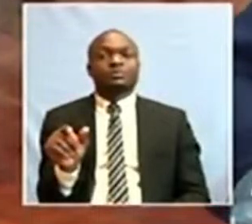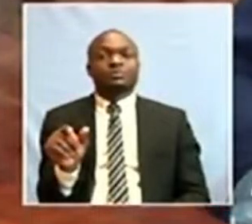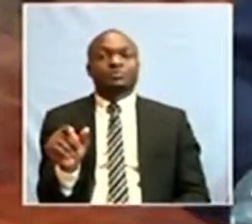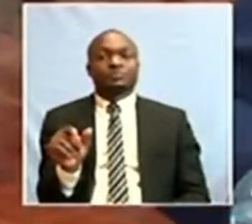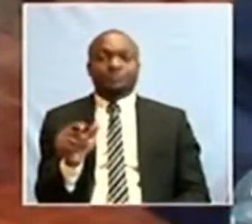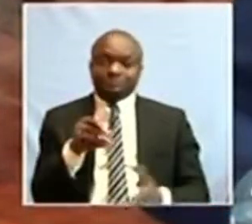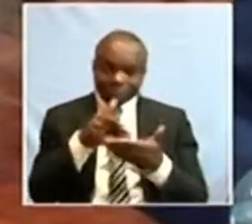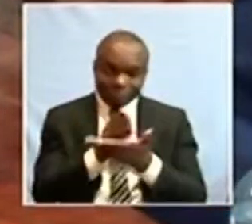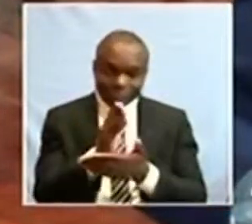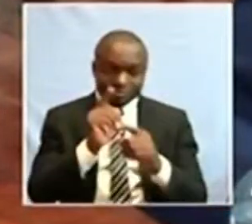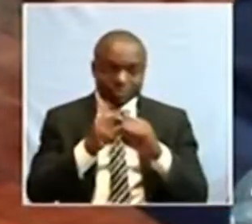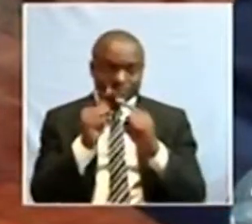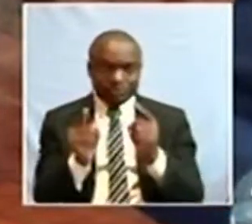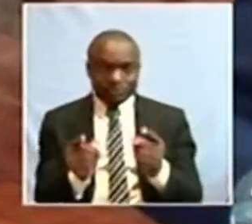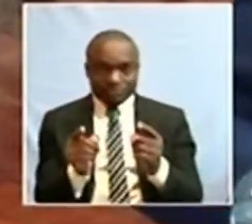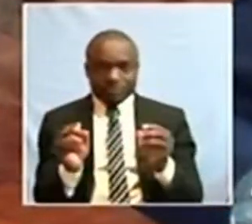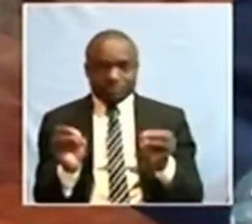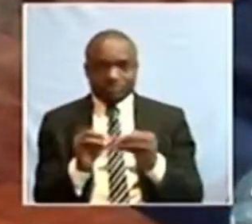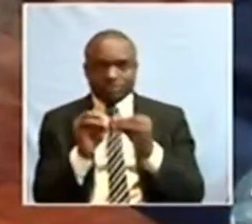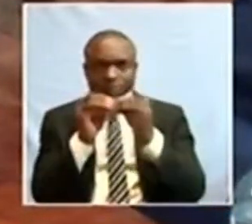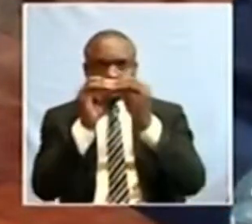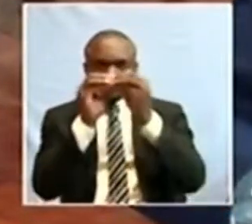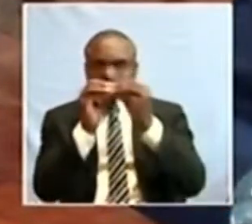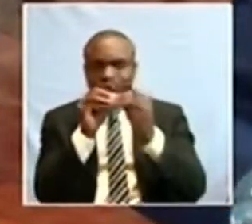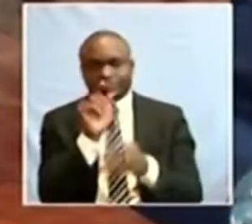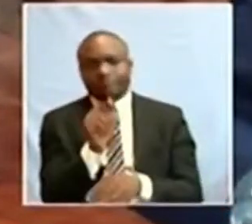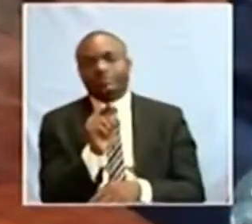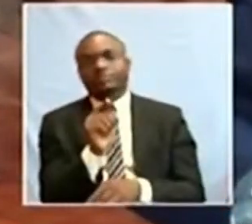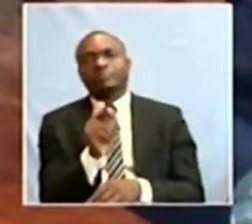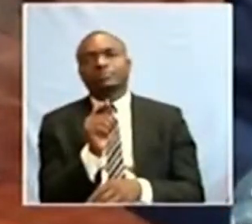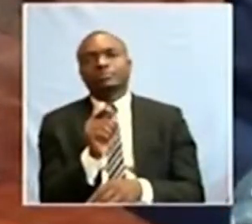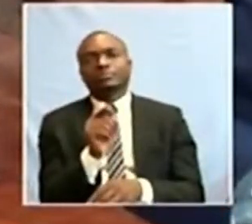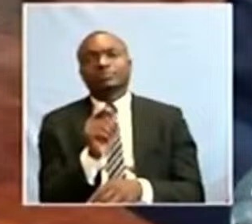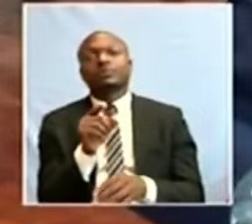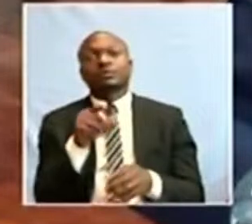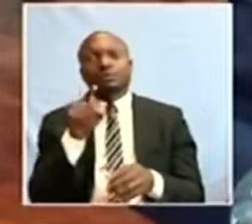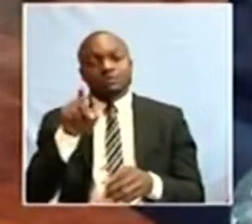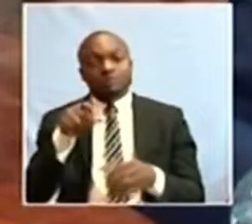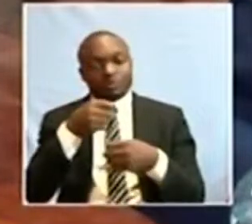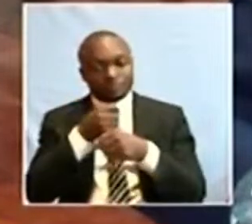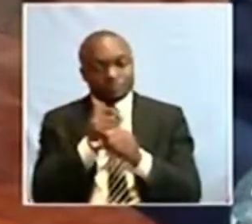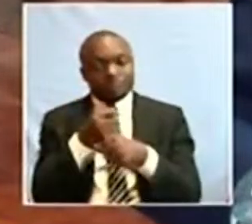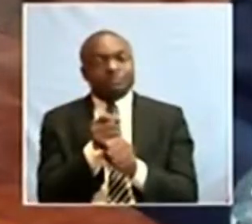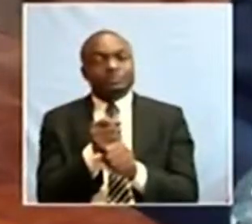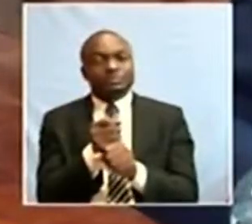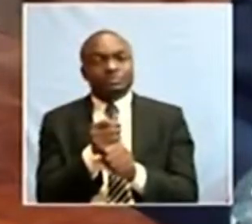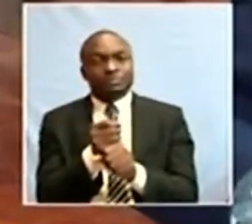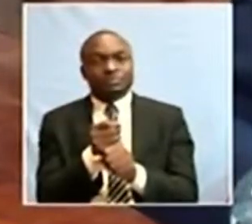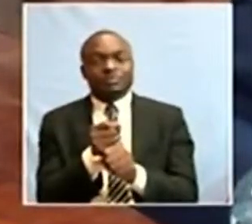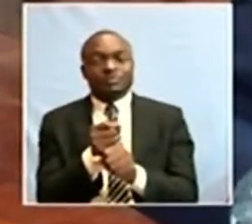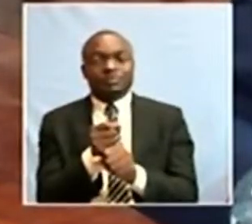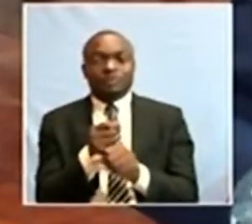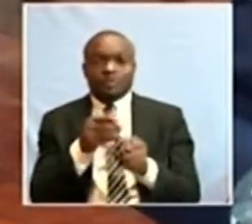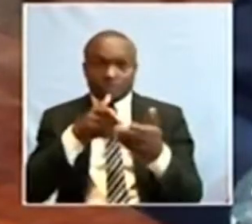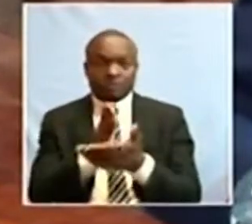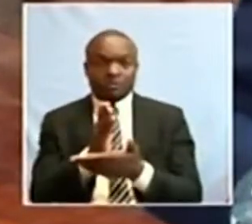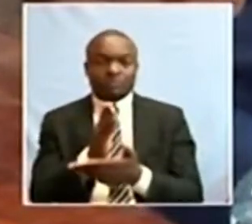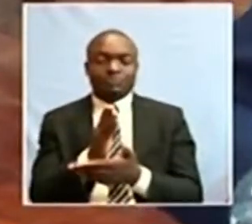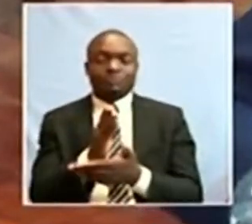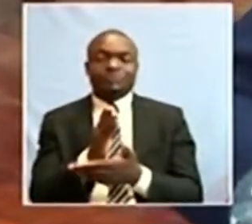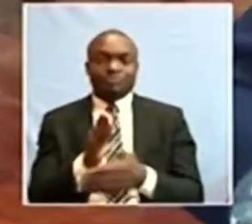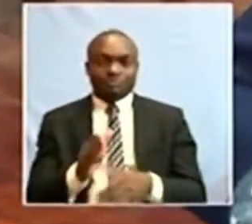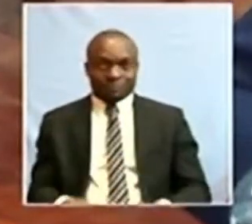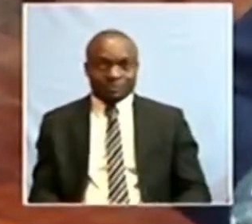it's correct. But on the totals, maybe that's where we need to make. That's where the arithmetical error was